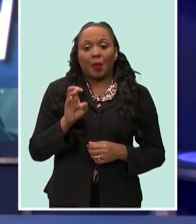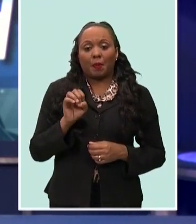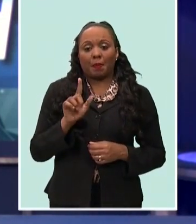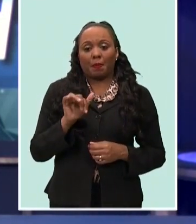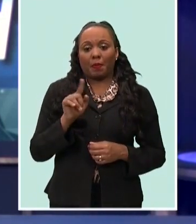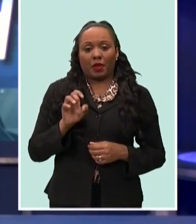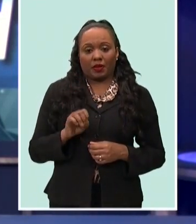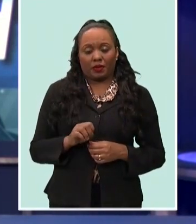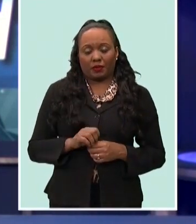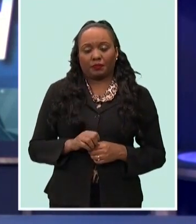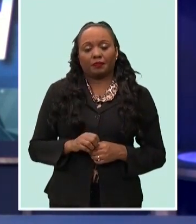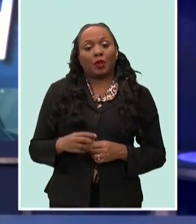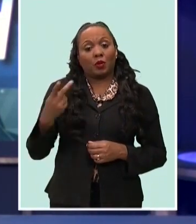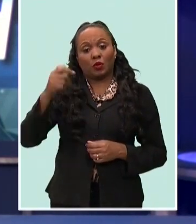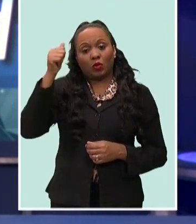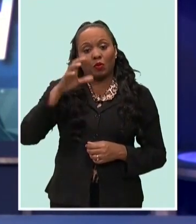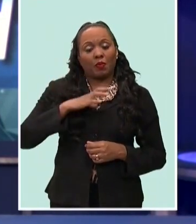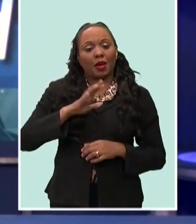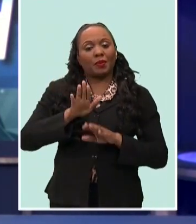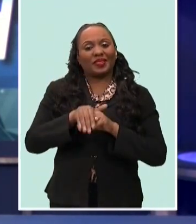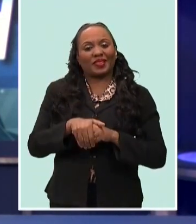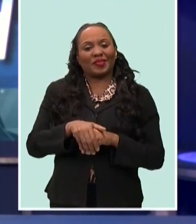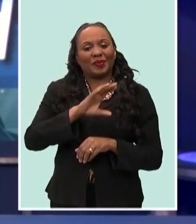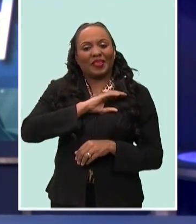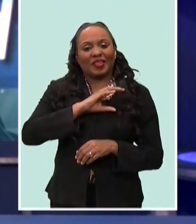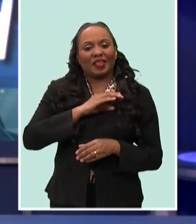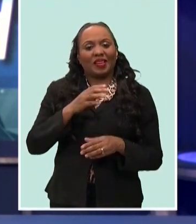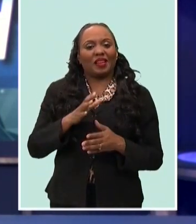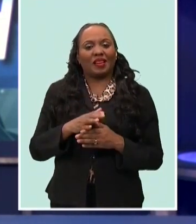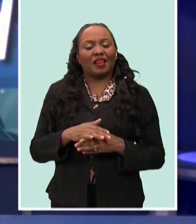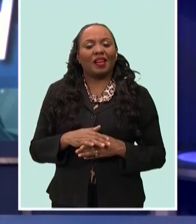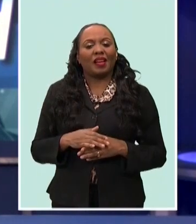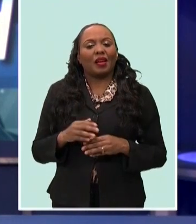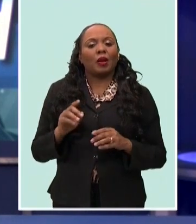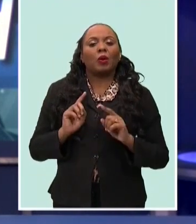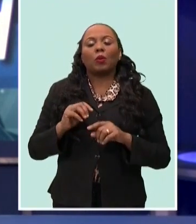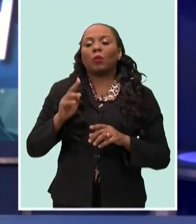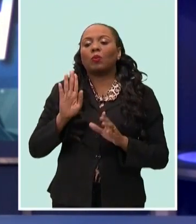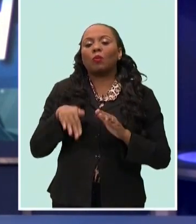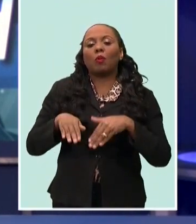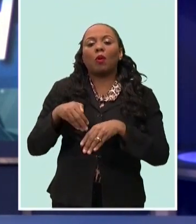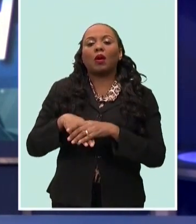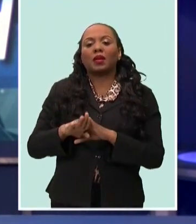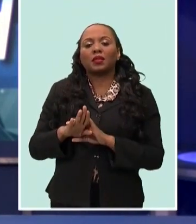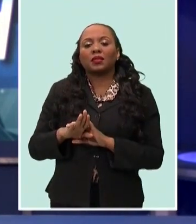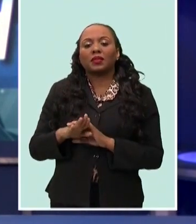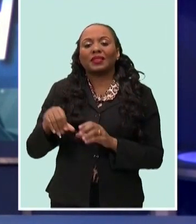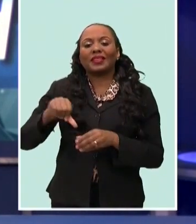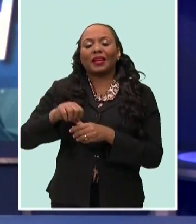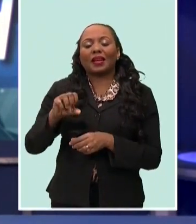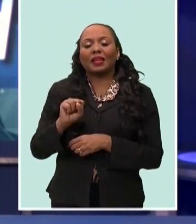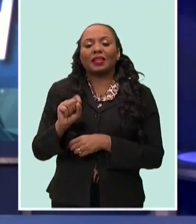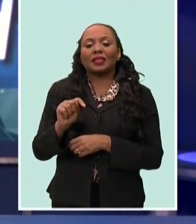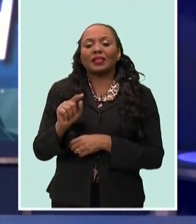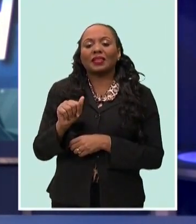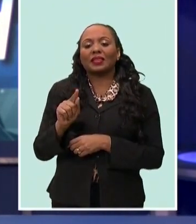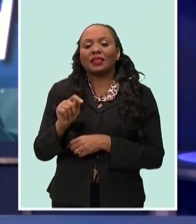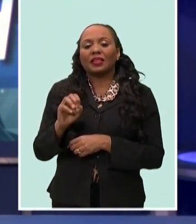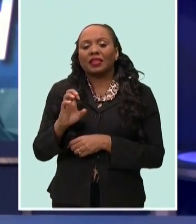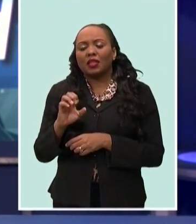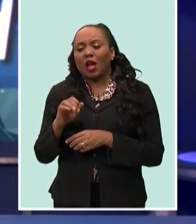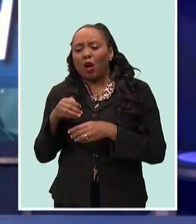officers robbed a gas station. According to reports, the duo waltzed inside the station and demanded to speak to the manager. They forced their way into the